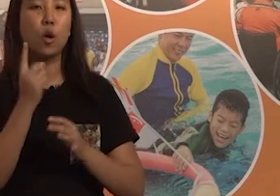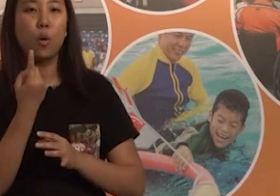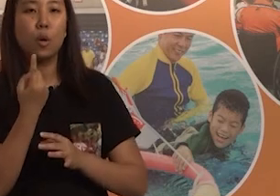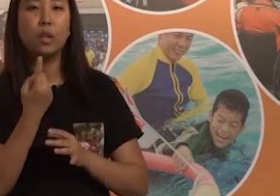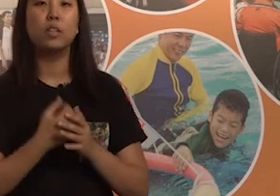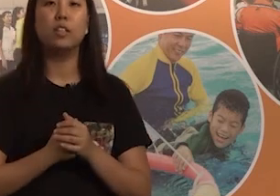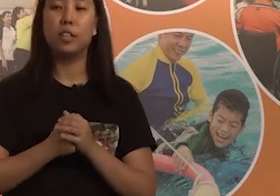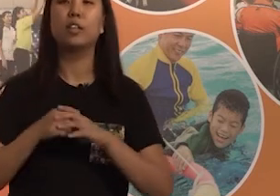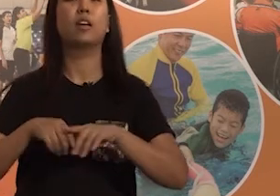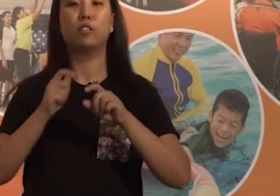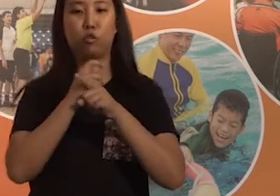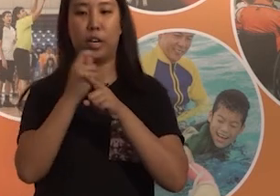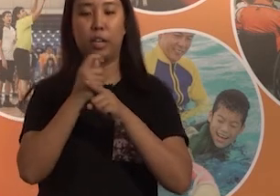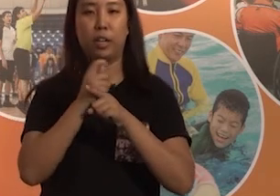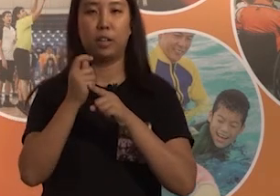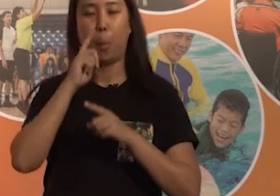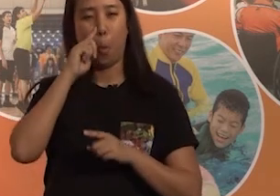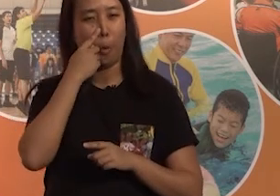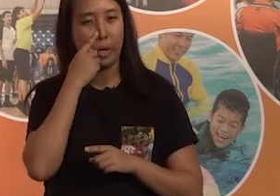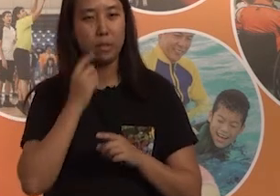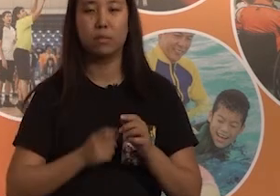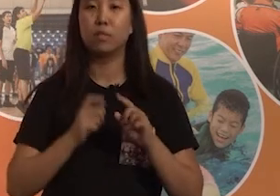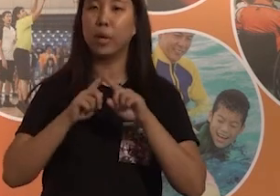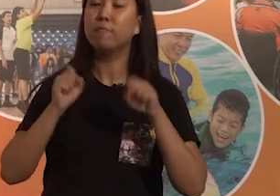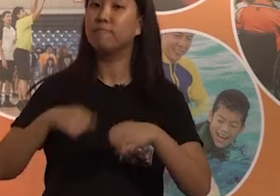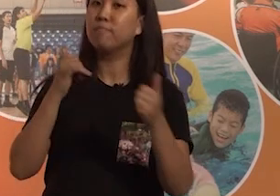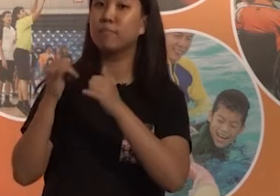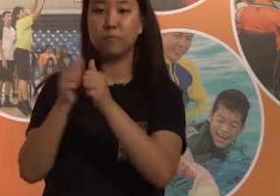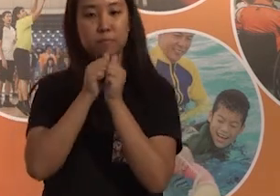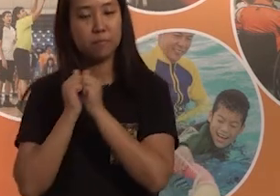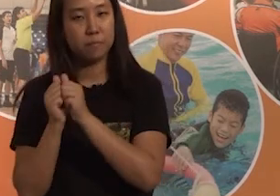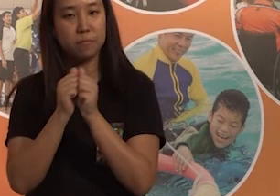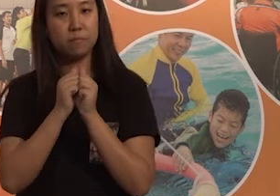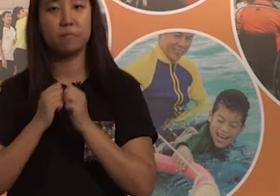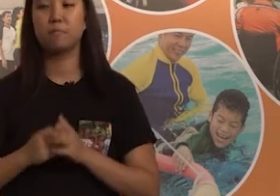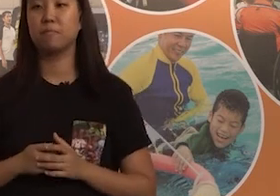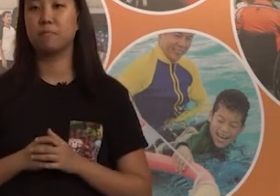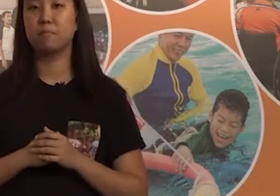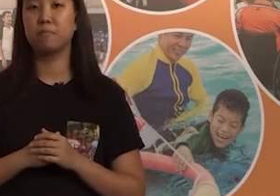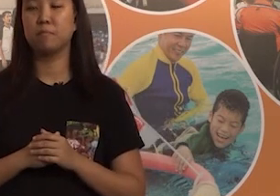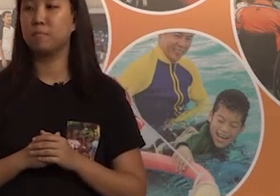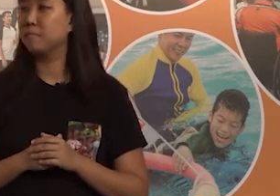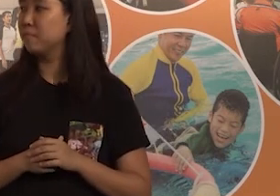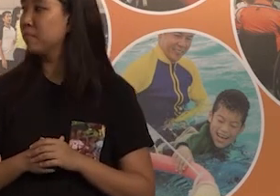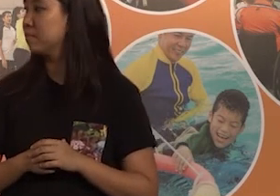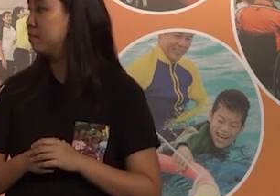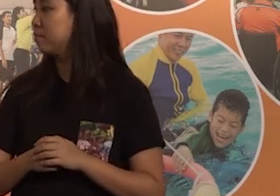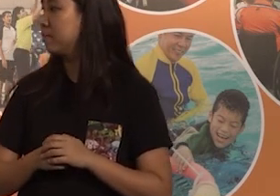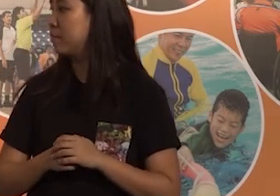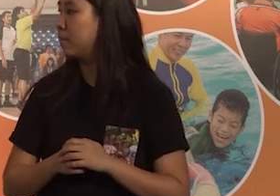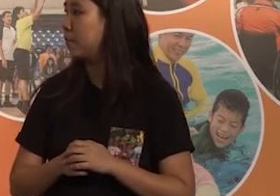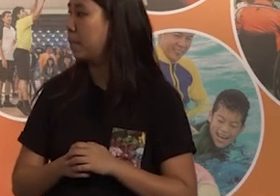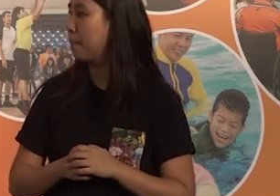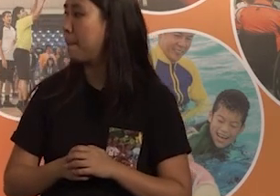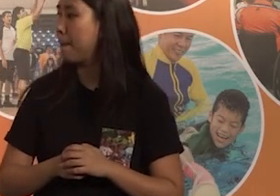way in the training, very boring. So he will play together, and then Yeah, because like when